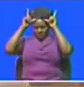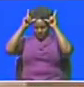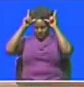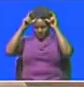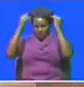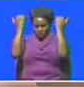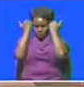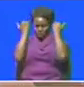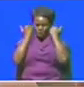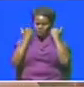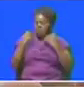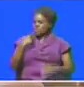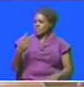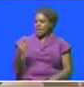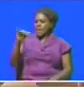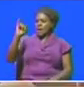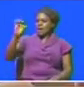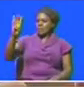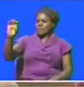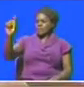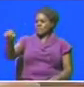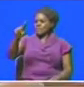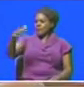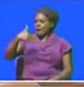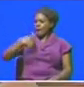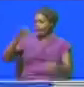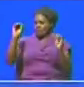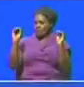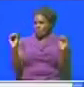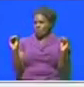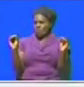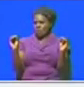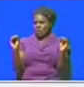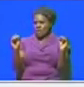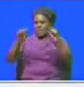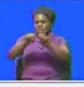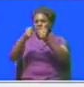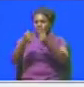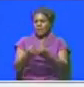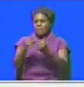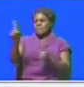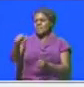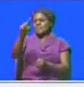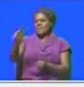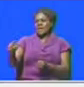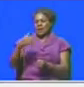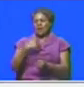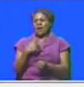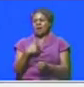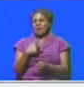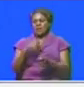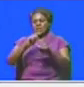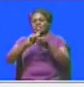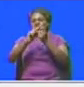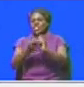Mahakama ilisema IBC haina makosa. Walisema systems ndio iko na makosa. Na vile ya